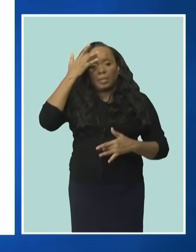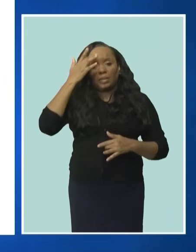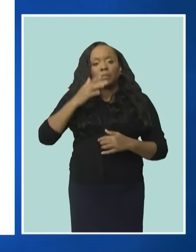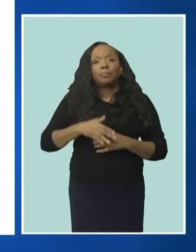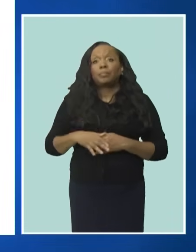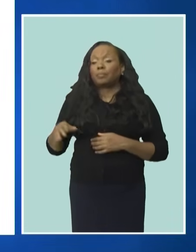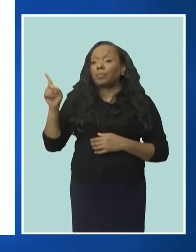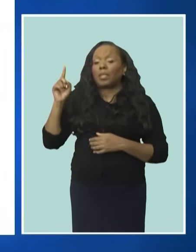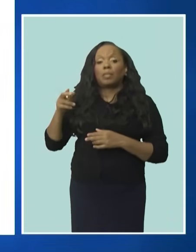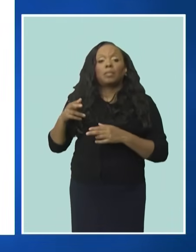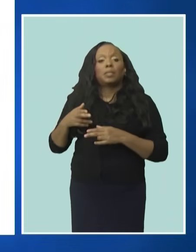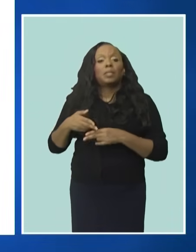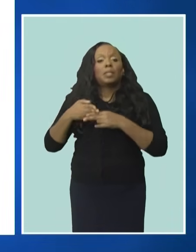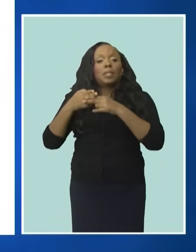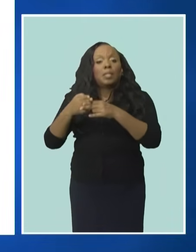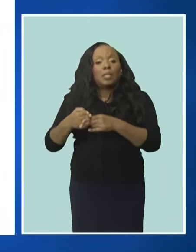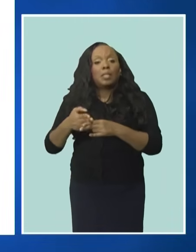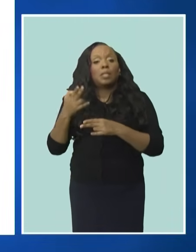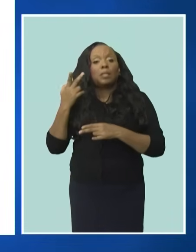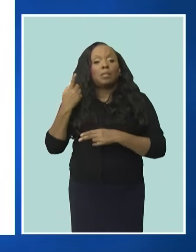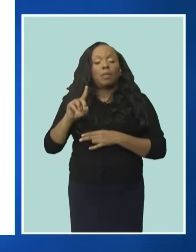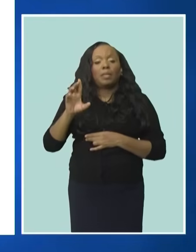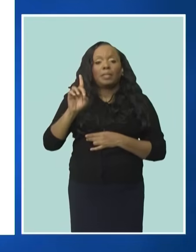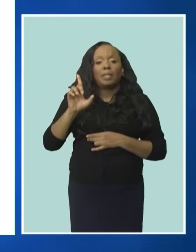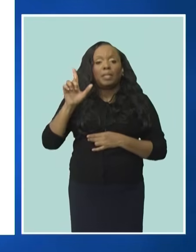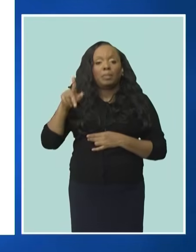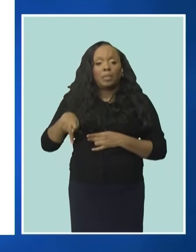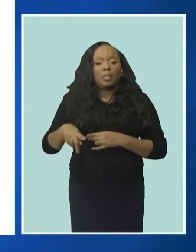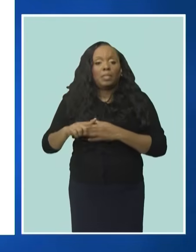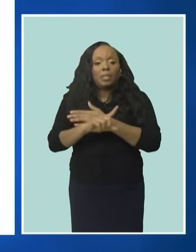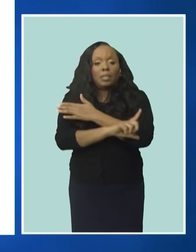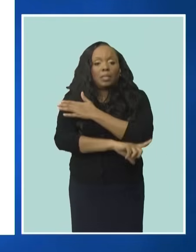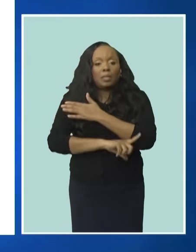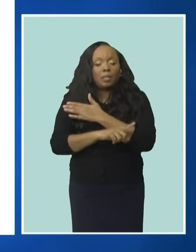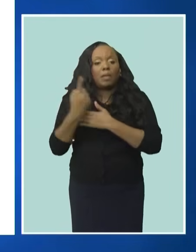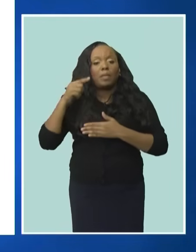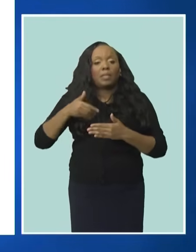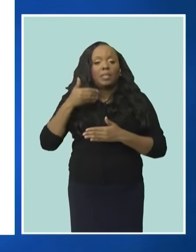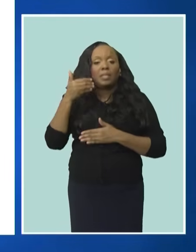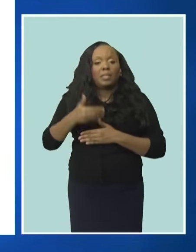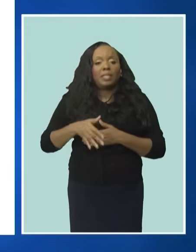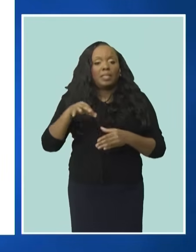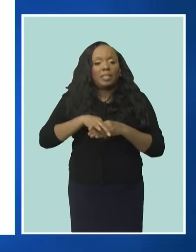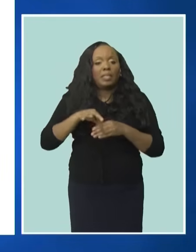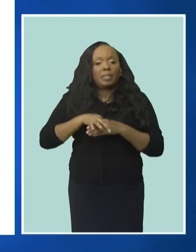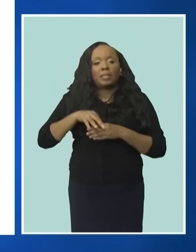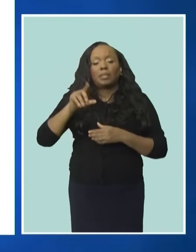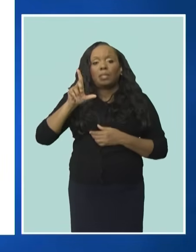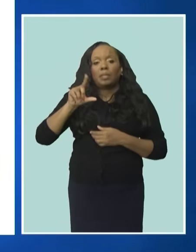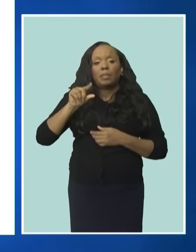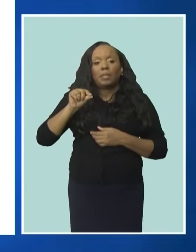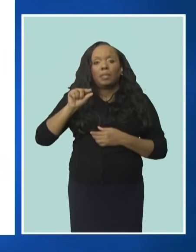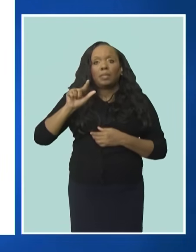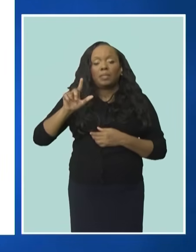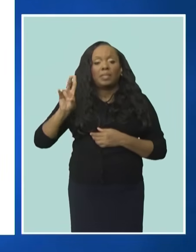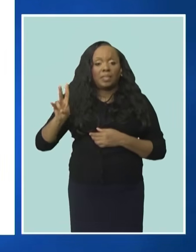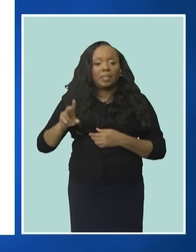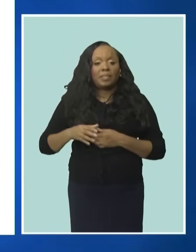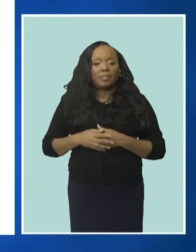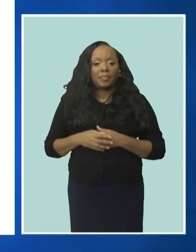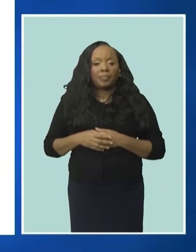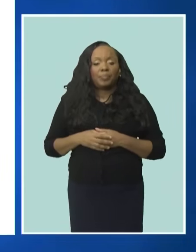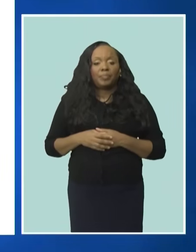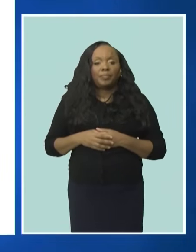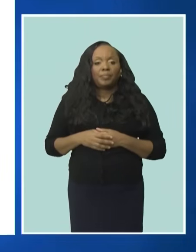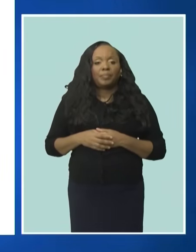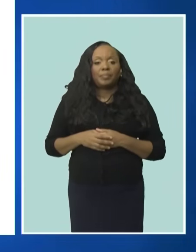illness. He was the candidate for St. Lucie for the Democratic Labour Party for the next general election, constitutionally due in